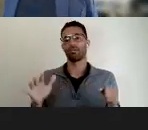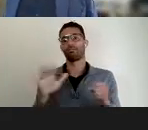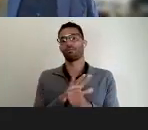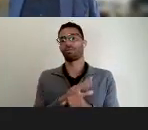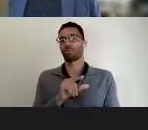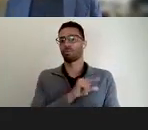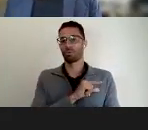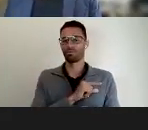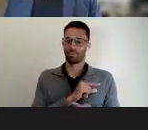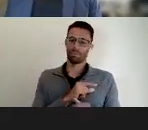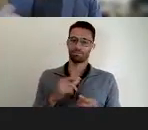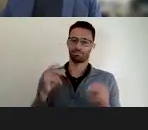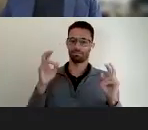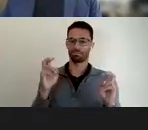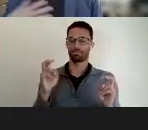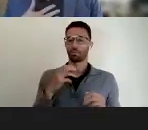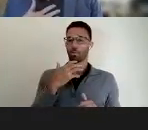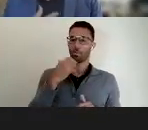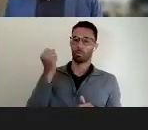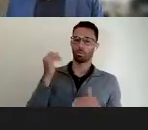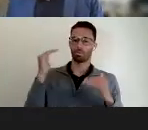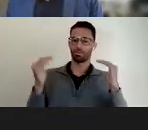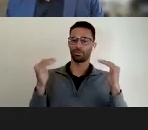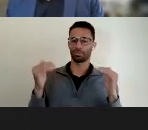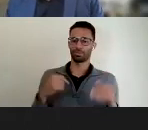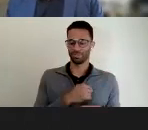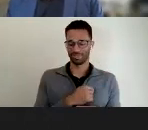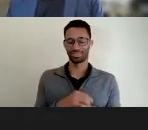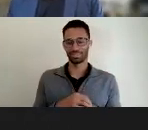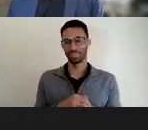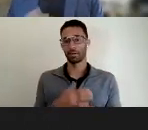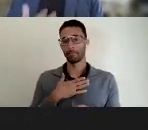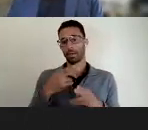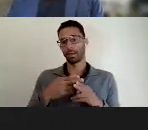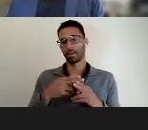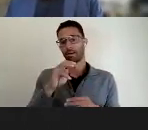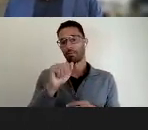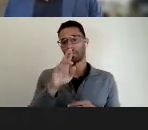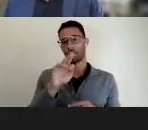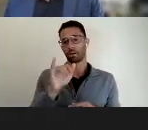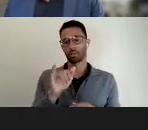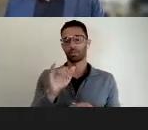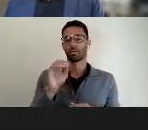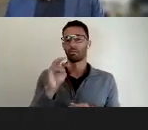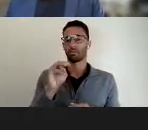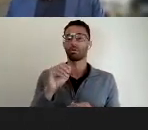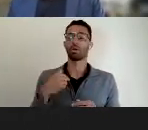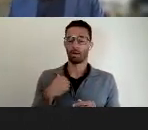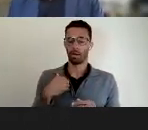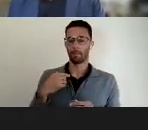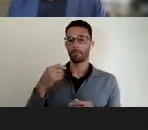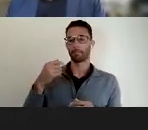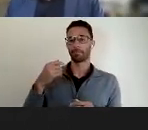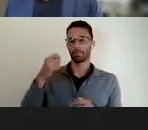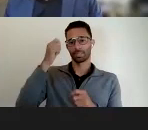older adults now. My name is Marty Emoto. As I mentioned before, I'm a sibling of a person with developmental disability. She